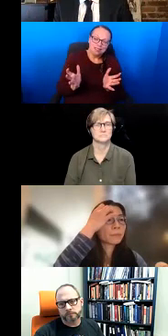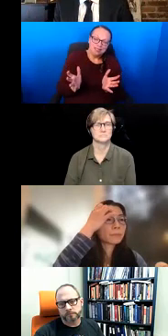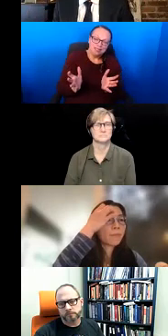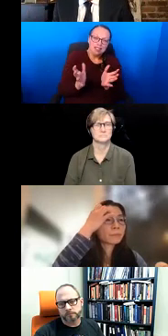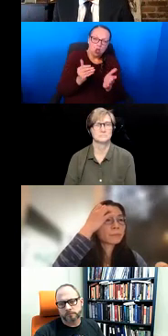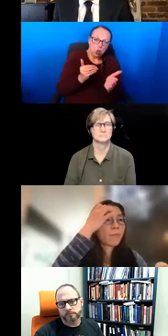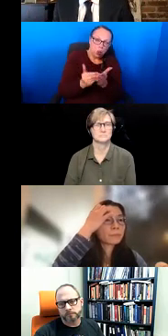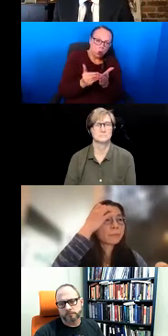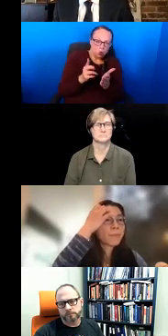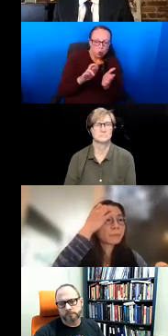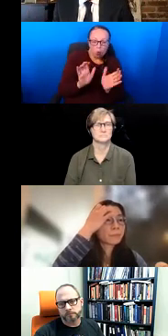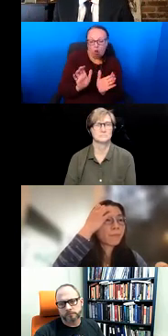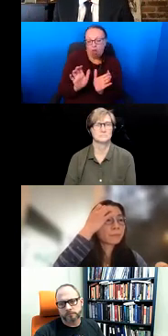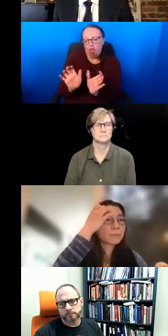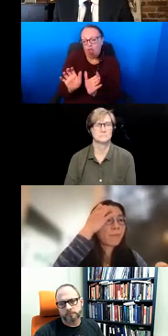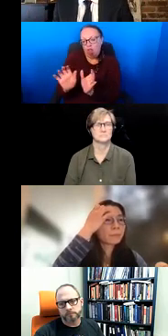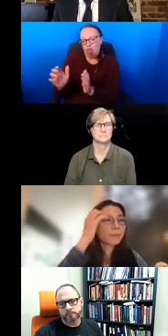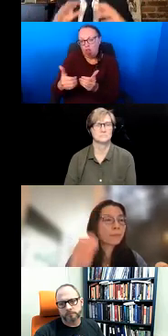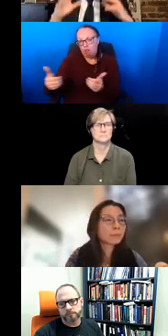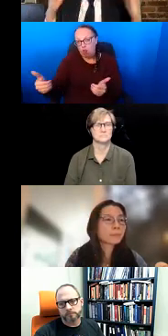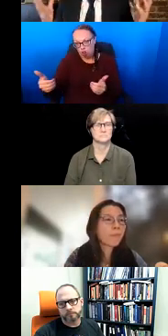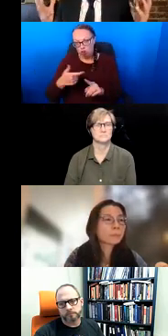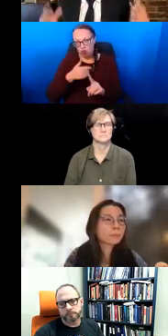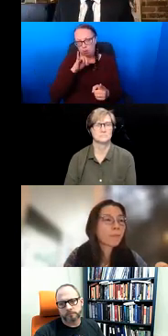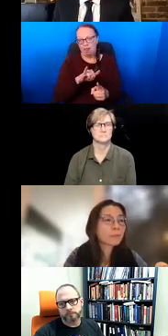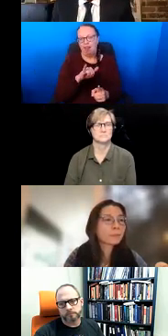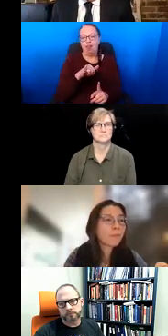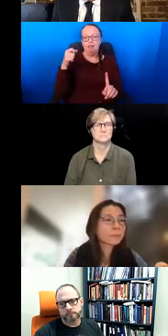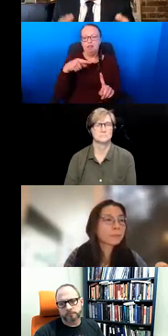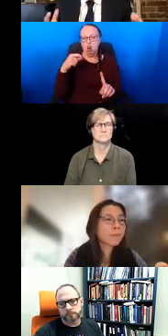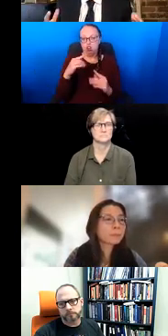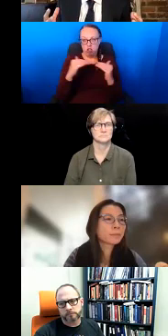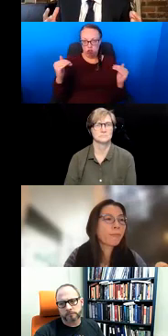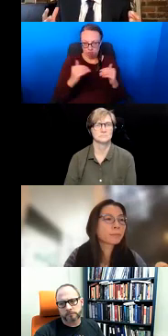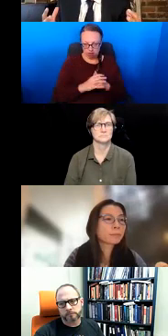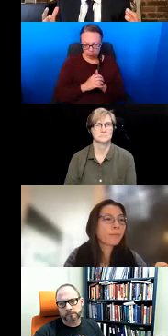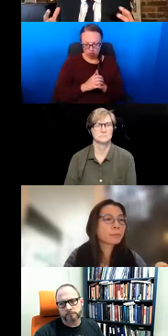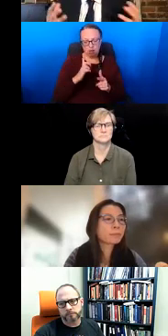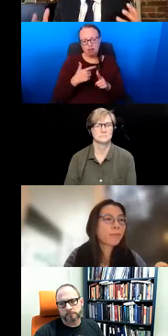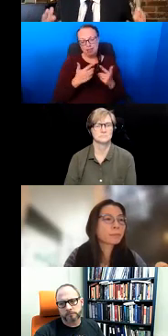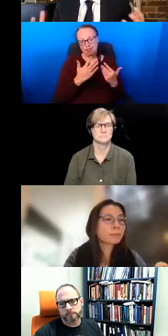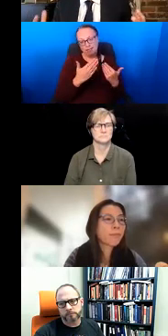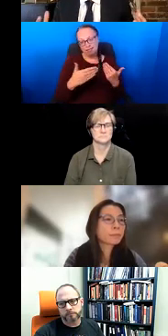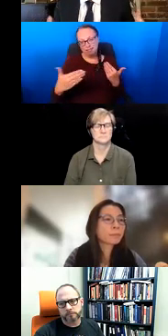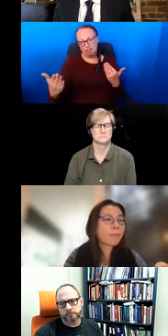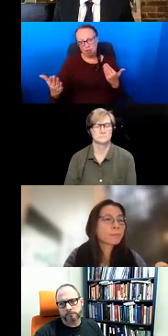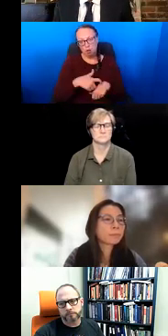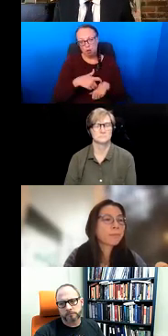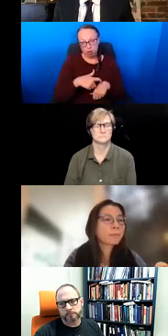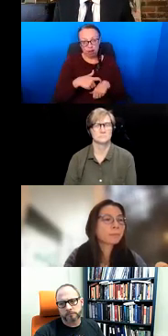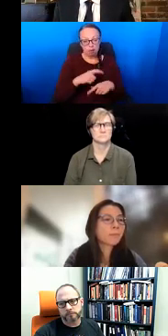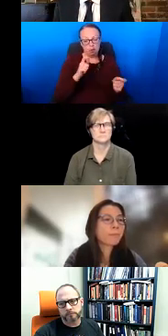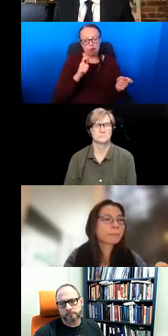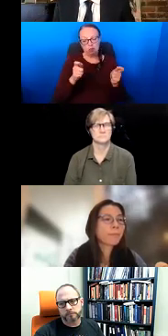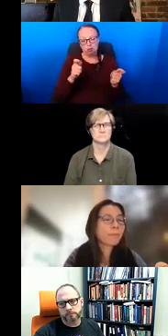away from their action potential firing threshold. So the net effect of which is that over time, you're effectively altering neuronal